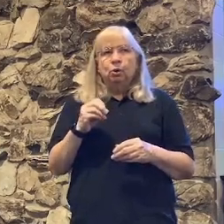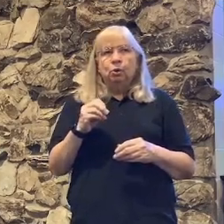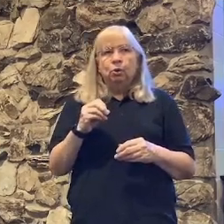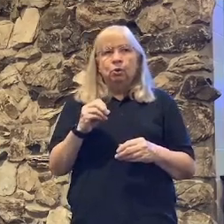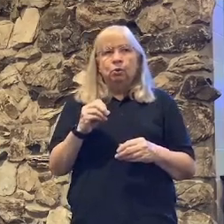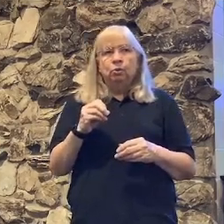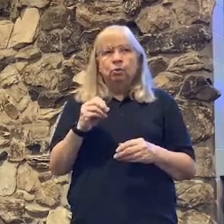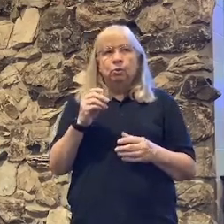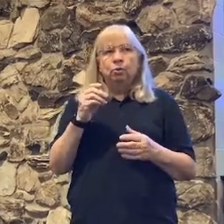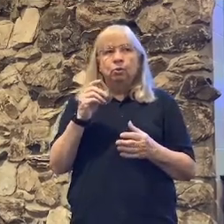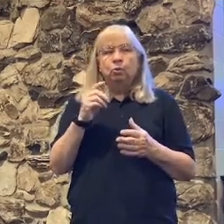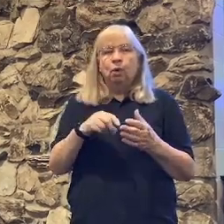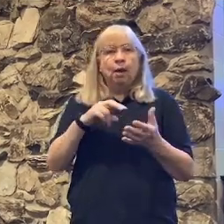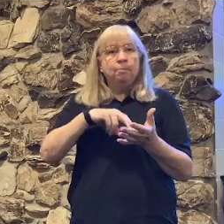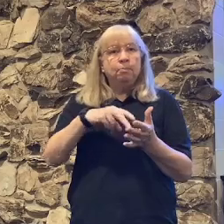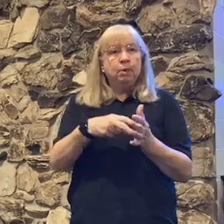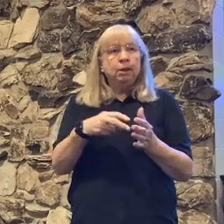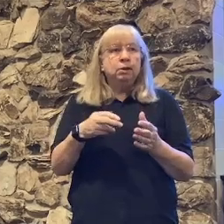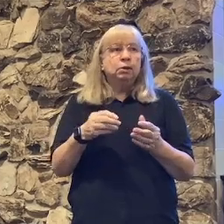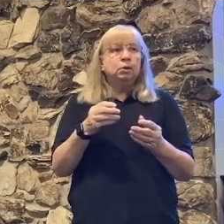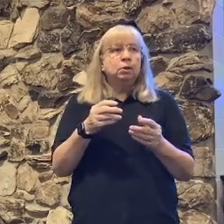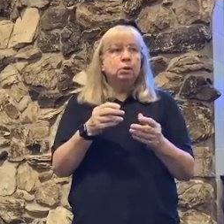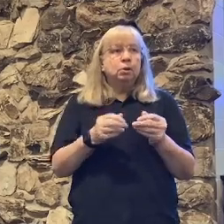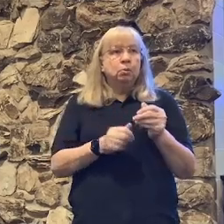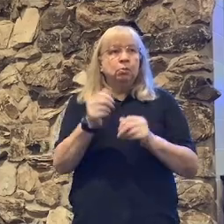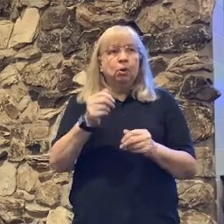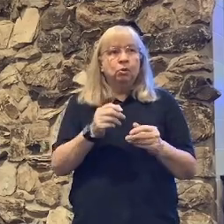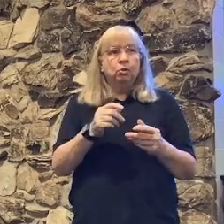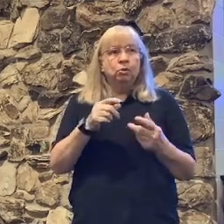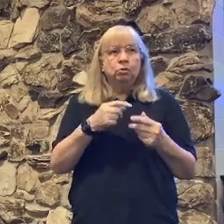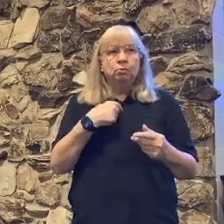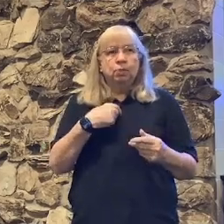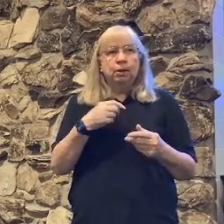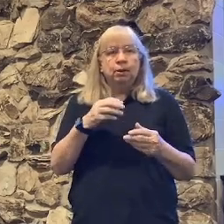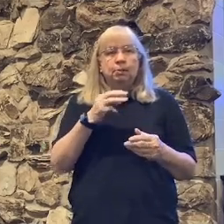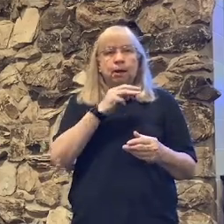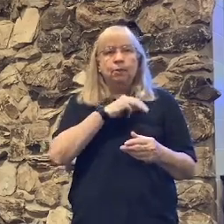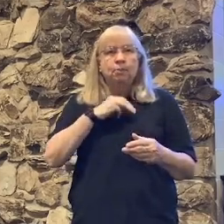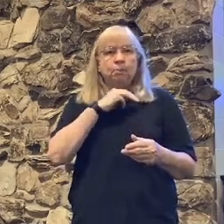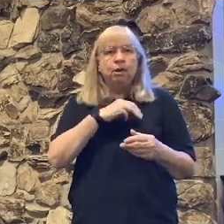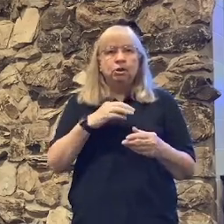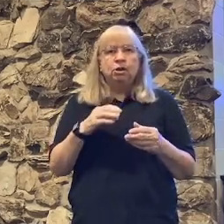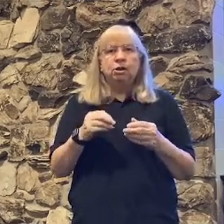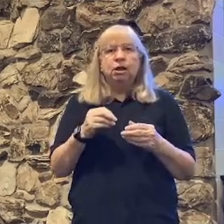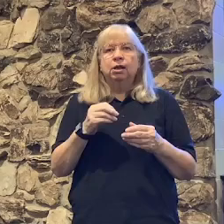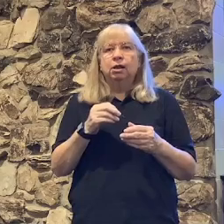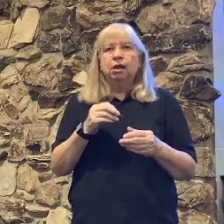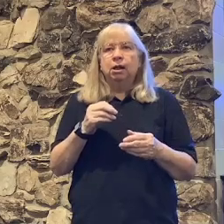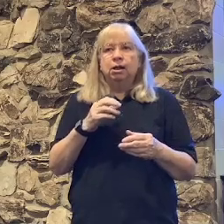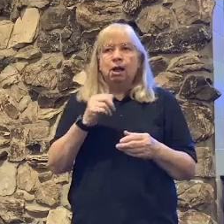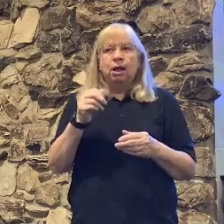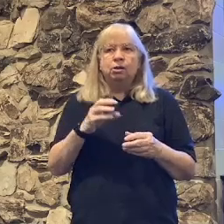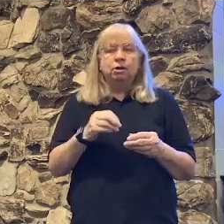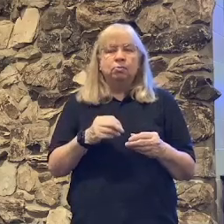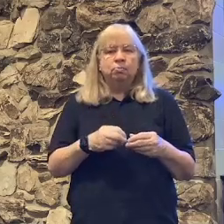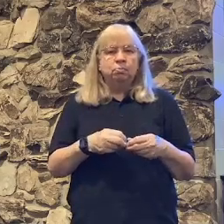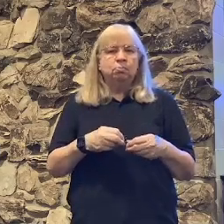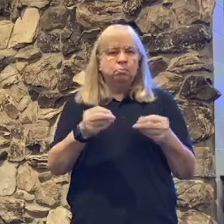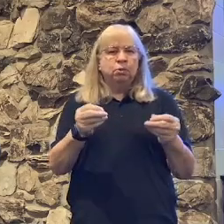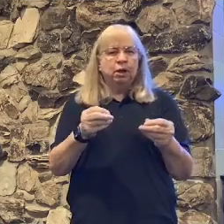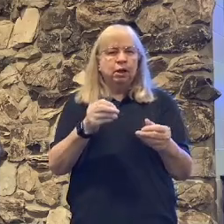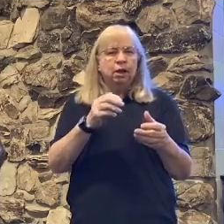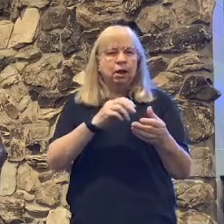what means the most to me about the missions of the church is not just throwing a check in the offering plate,